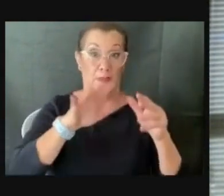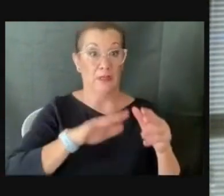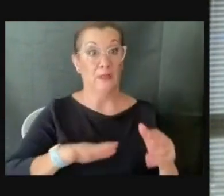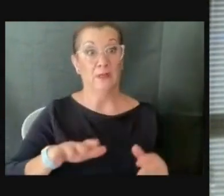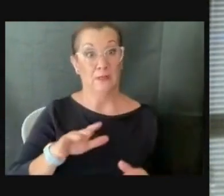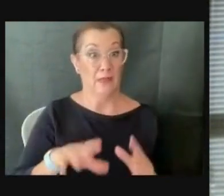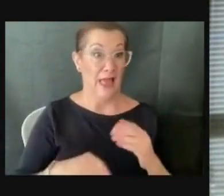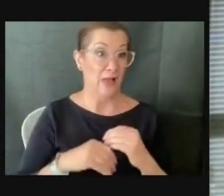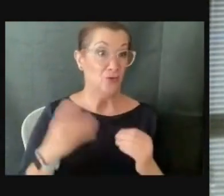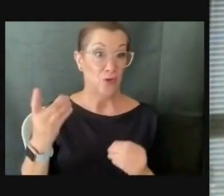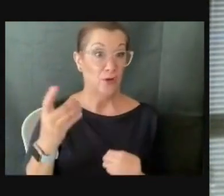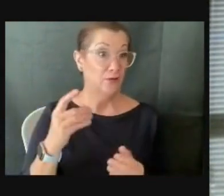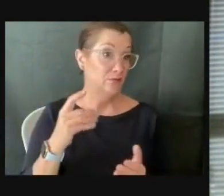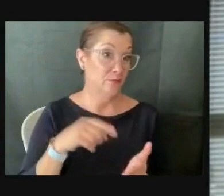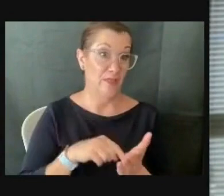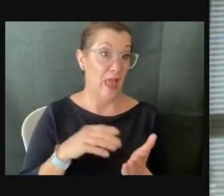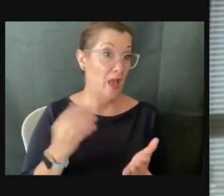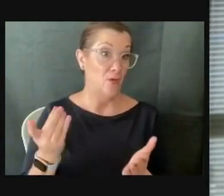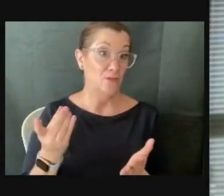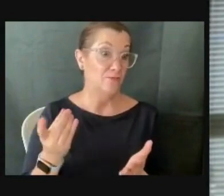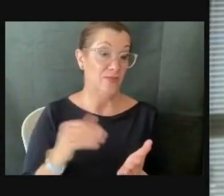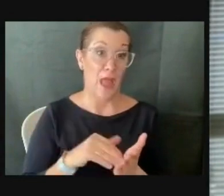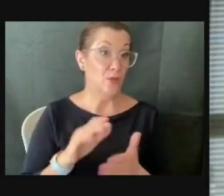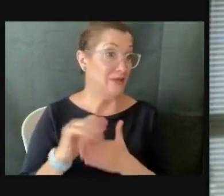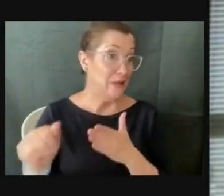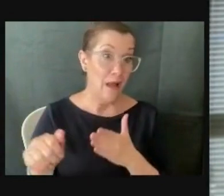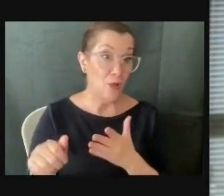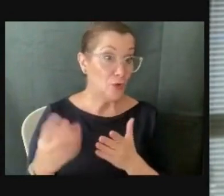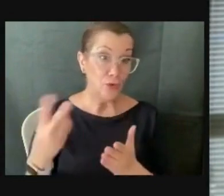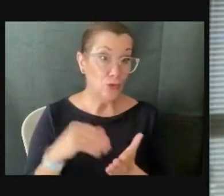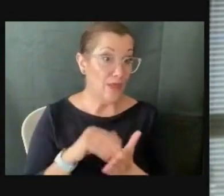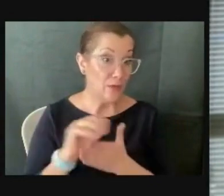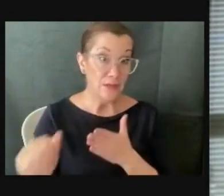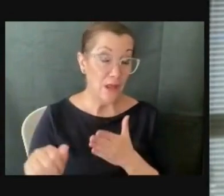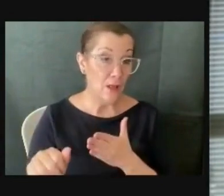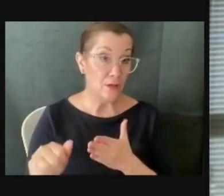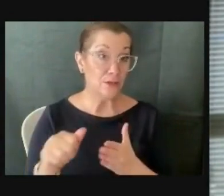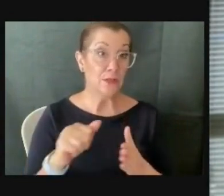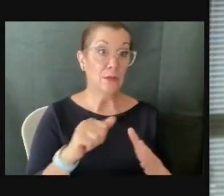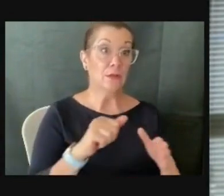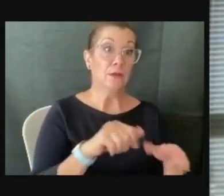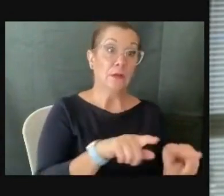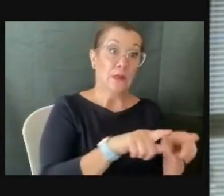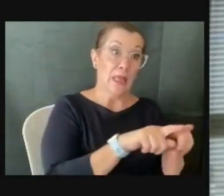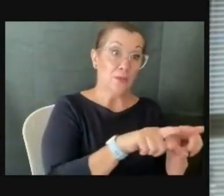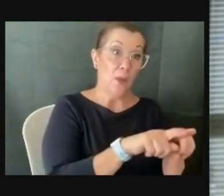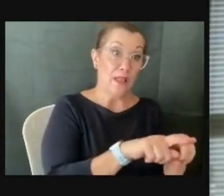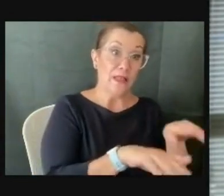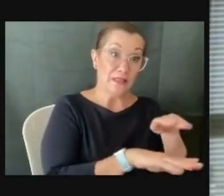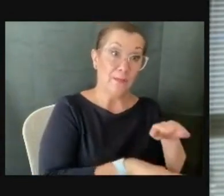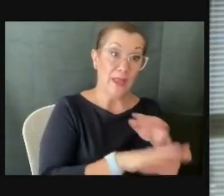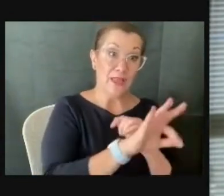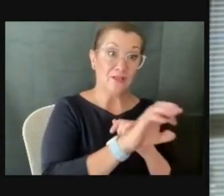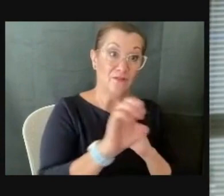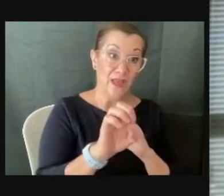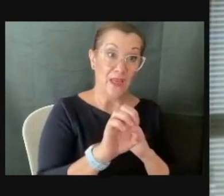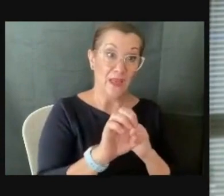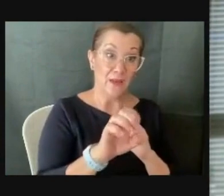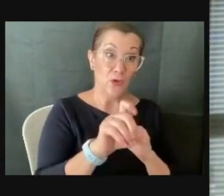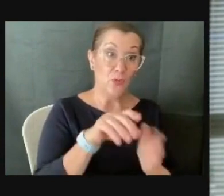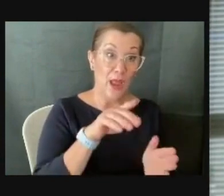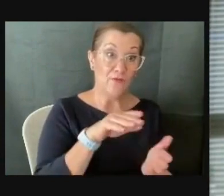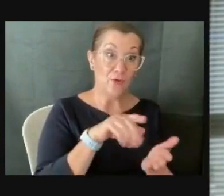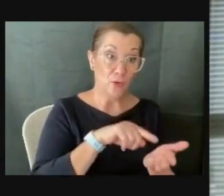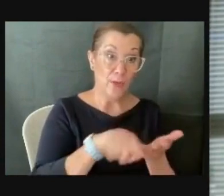extra $1,000 on top of the base permit fees that you're already going to have to pay before the impact